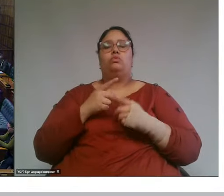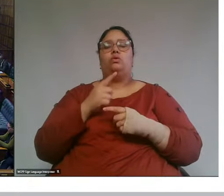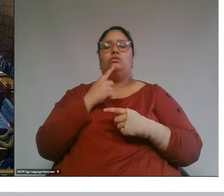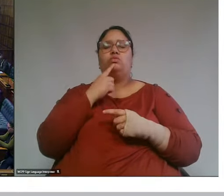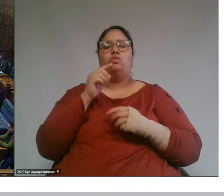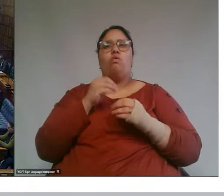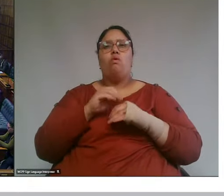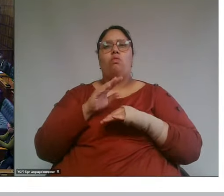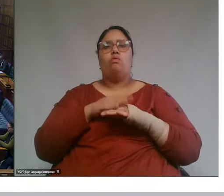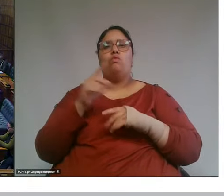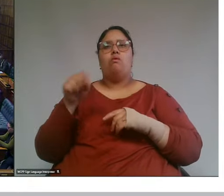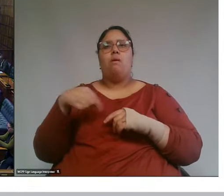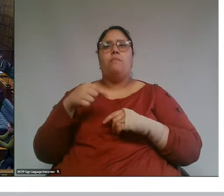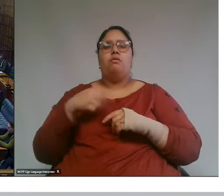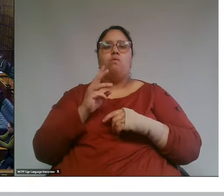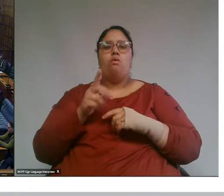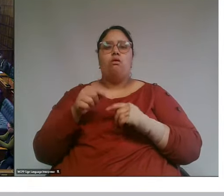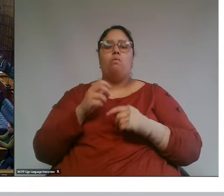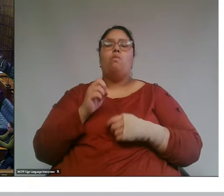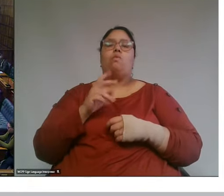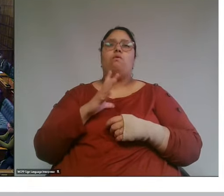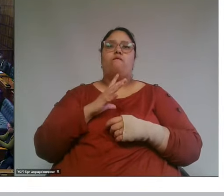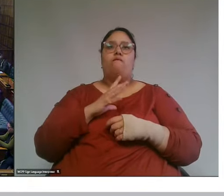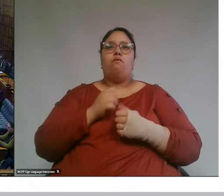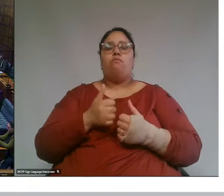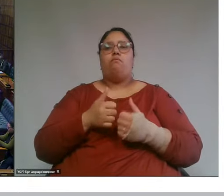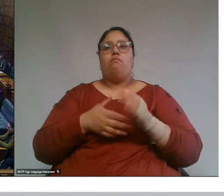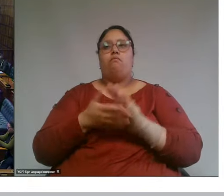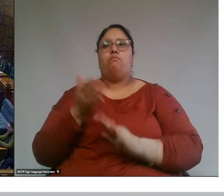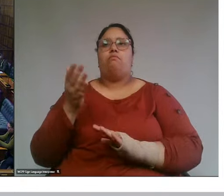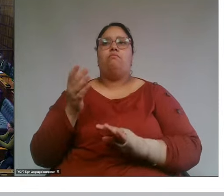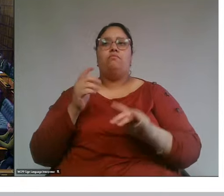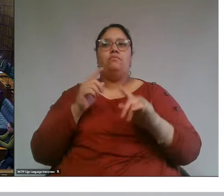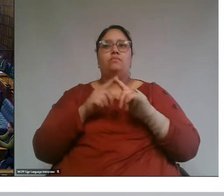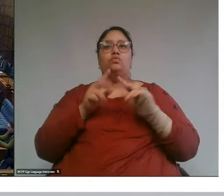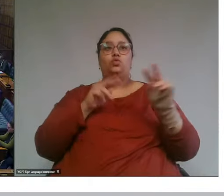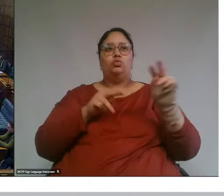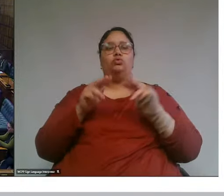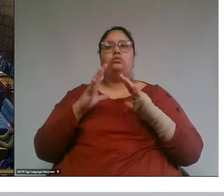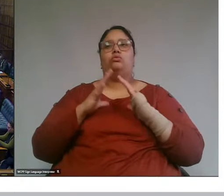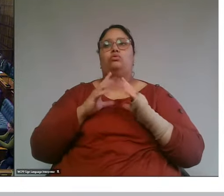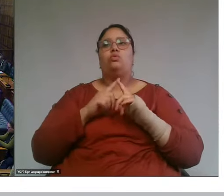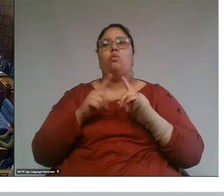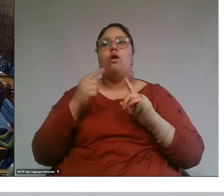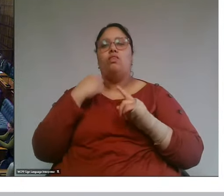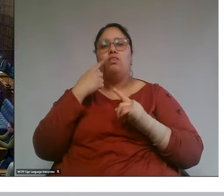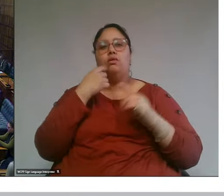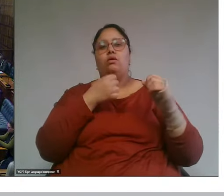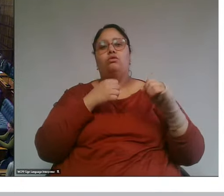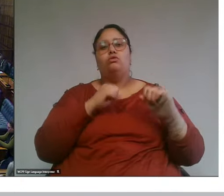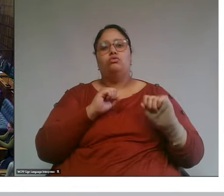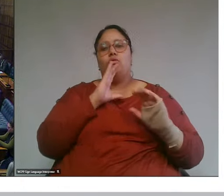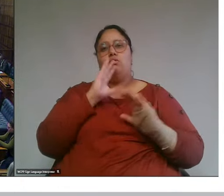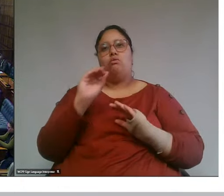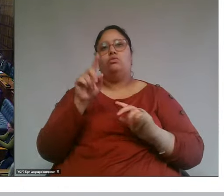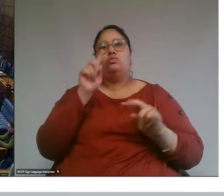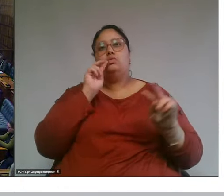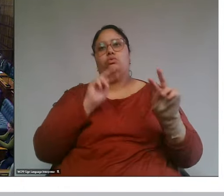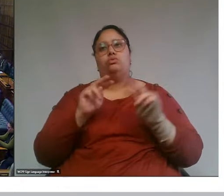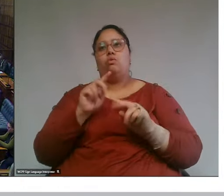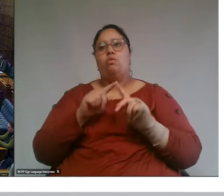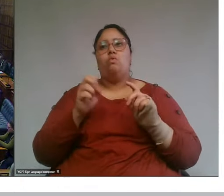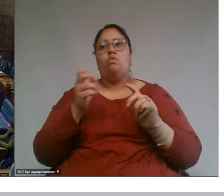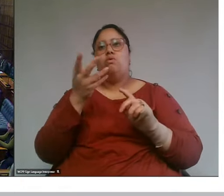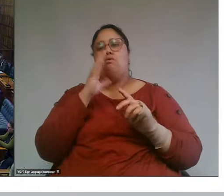approach you're not necessarily dealing directly with the entrepreneur so we need to know and I think as um I think the colleague was